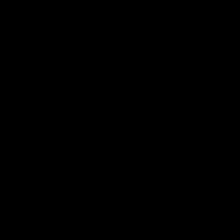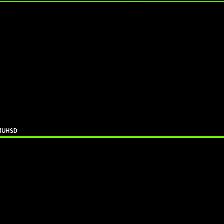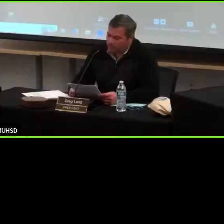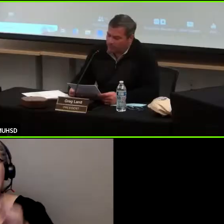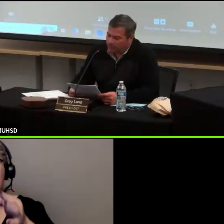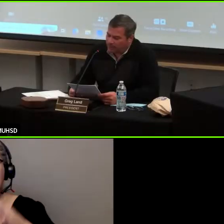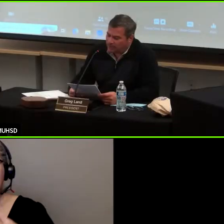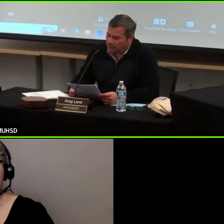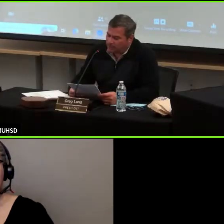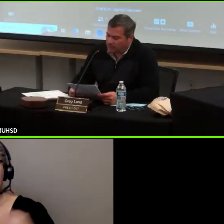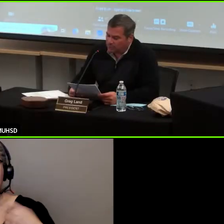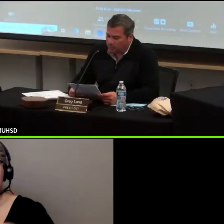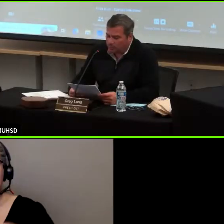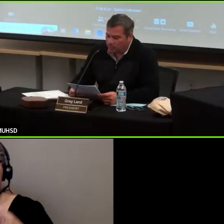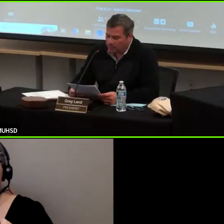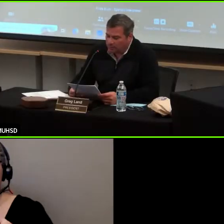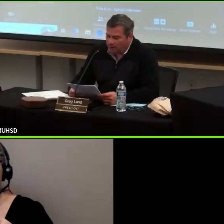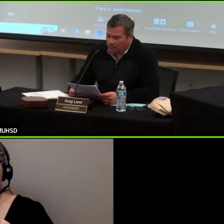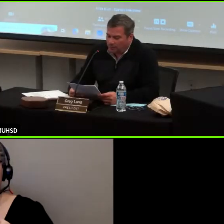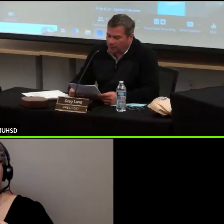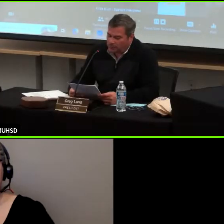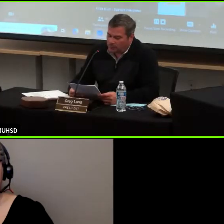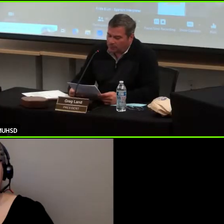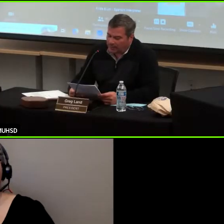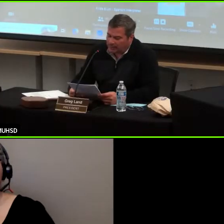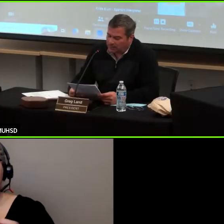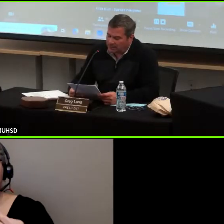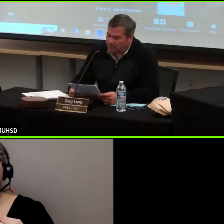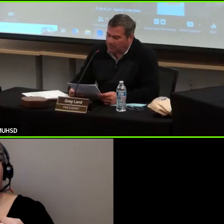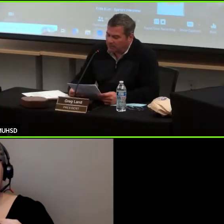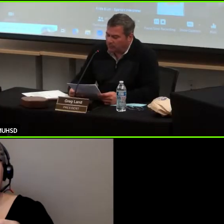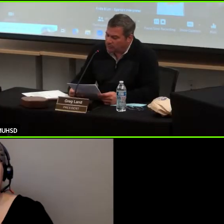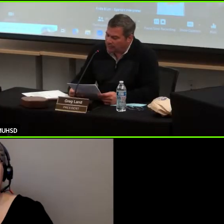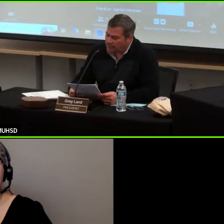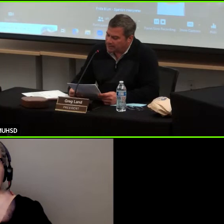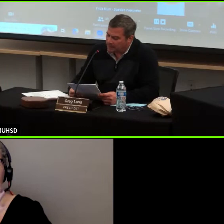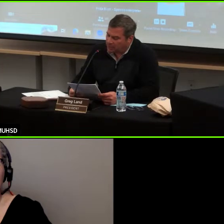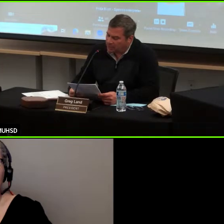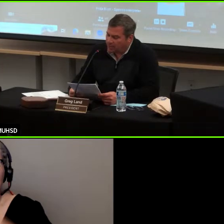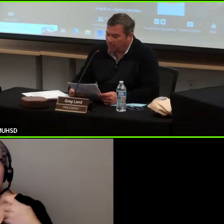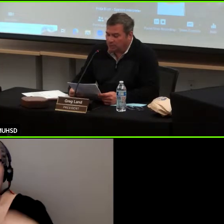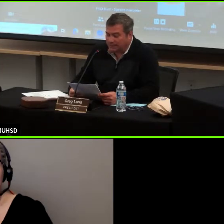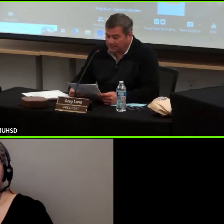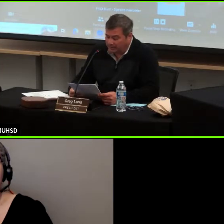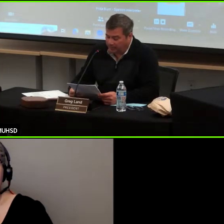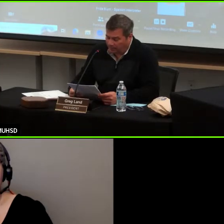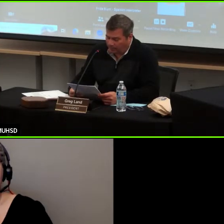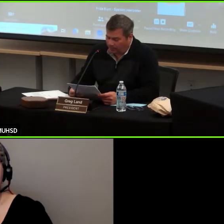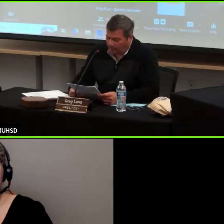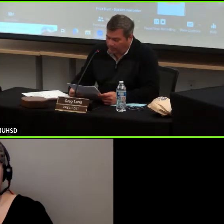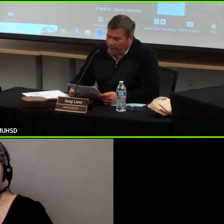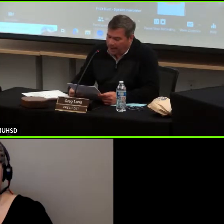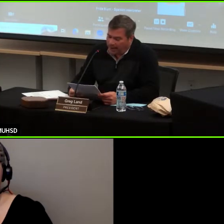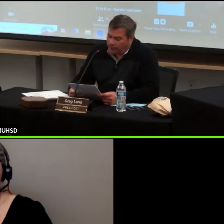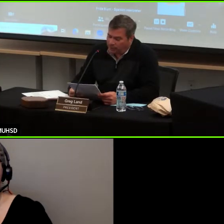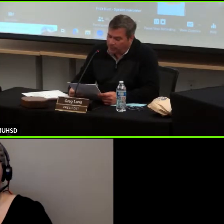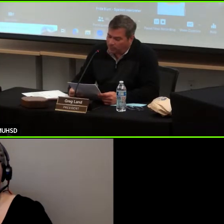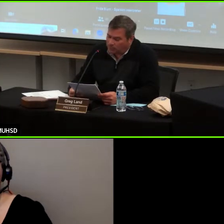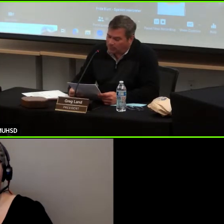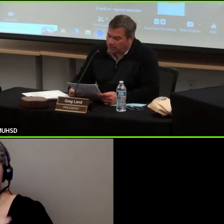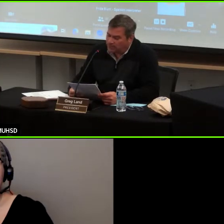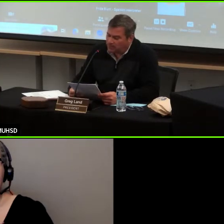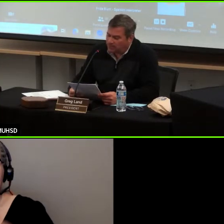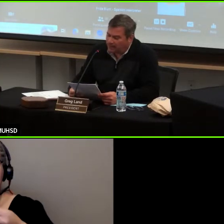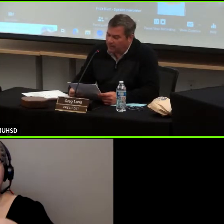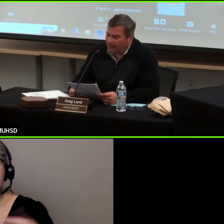as our Spanish interpreters. For those who'd like to attend the meeting virtually in Spanish, that option is available. Hannah Interpreting, would you please